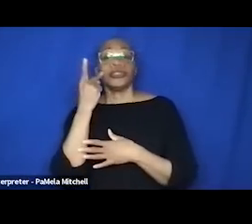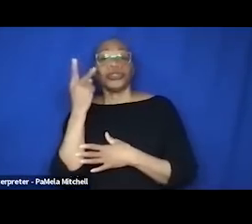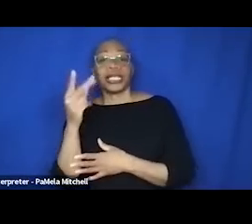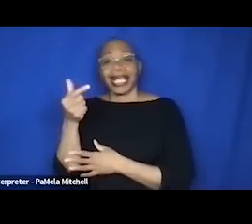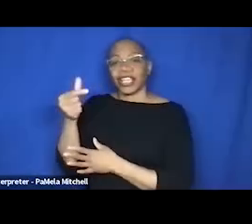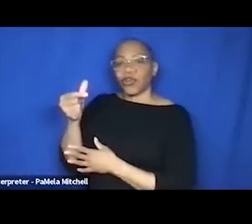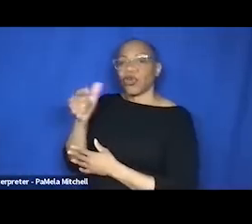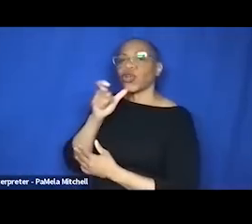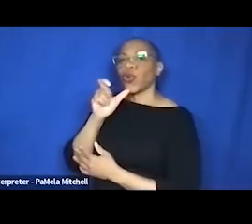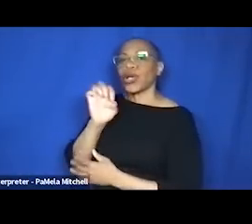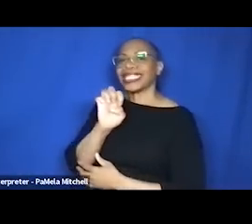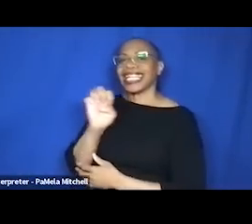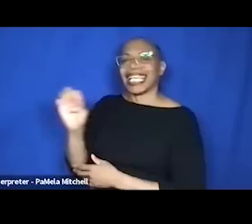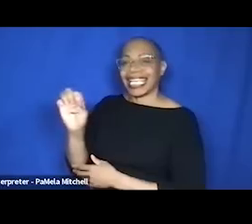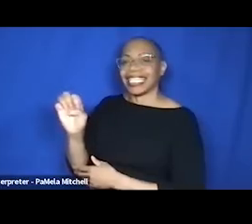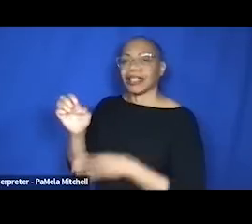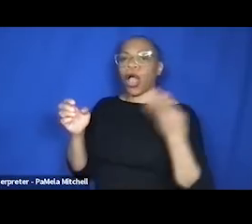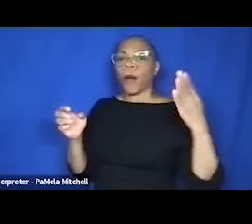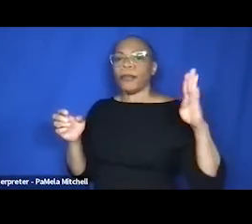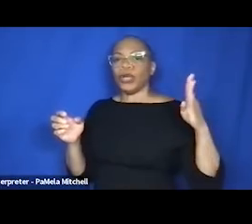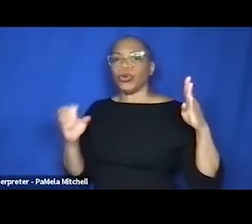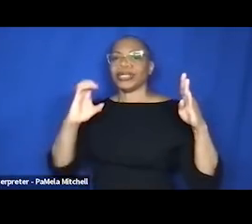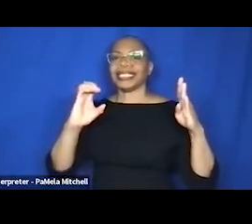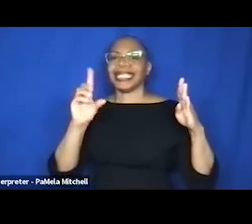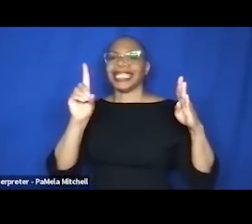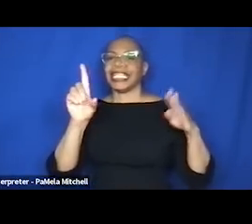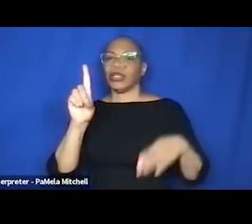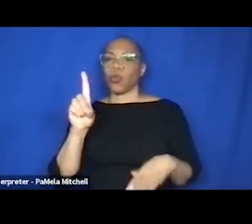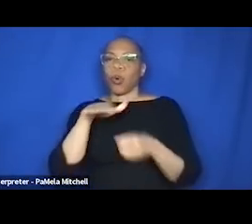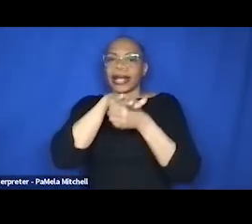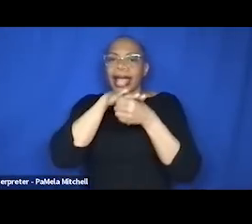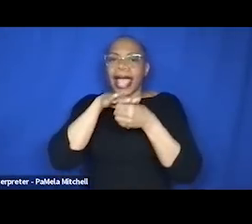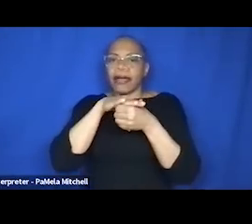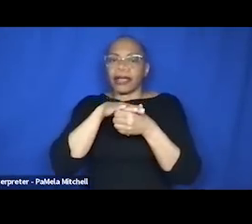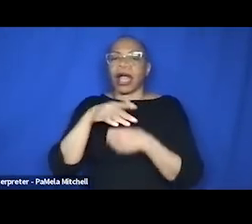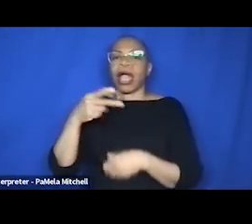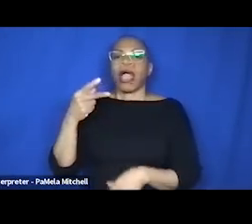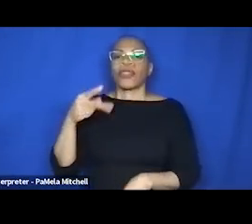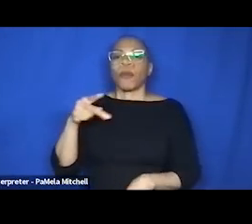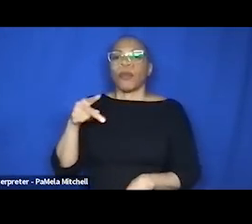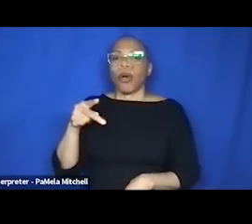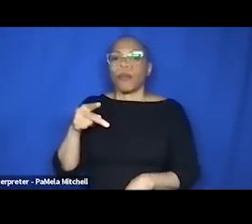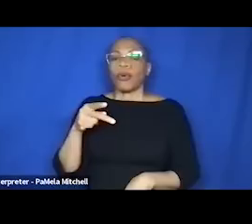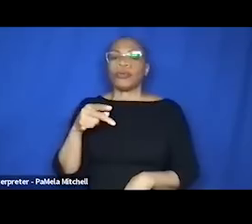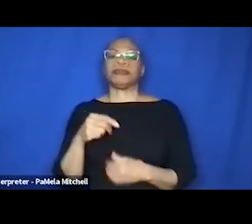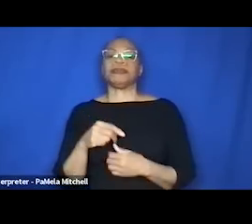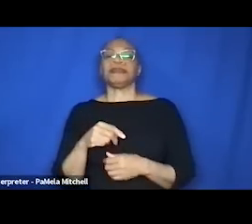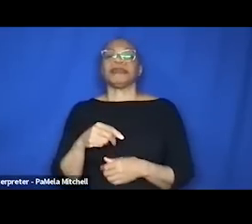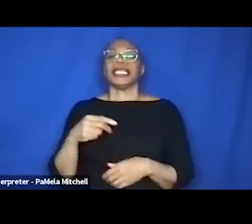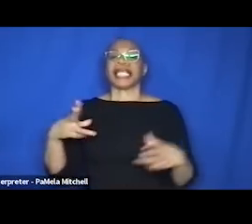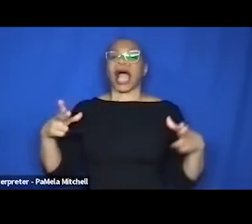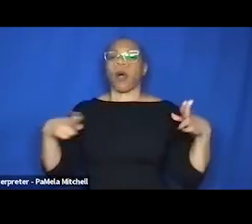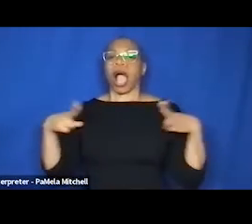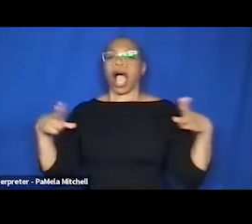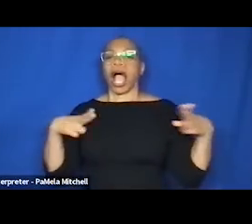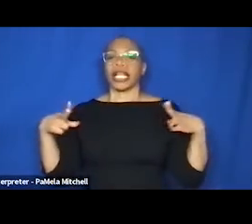one is the east side. The blue one is our CD1 area. The purple is our Hollywood team.